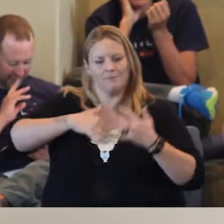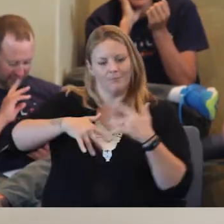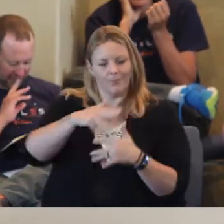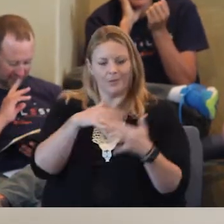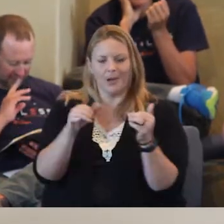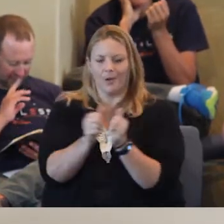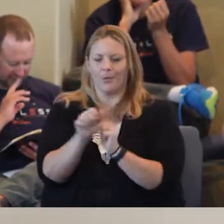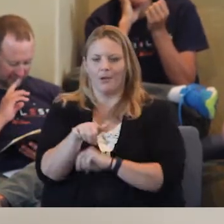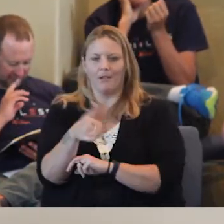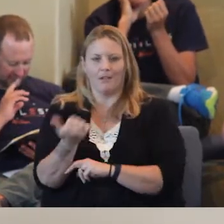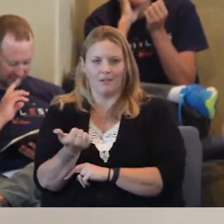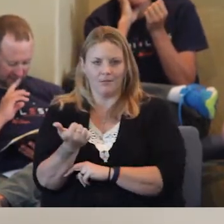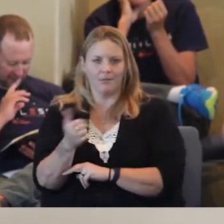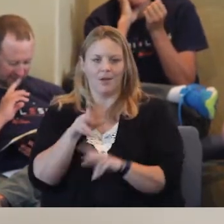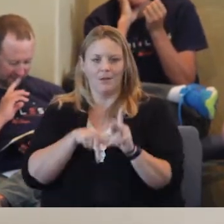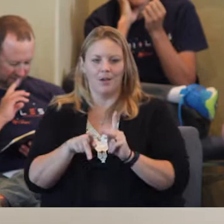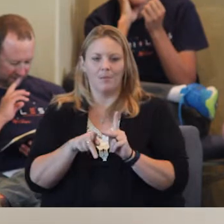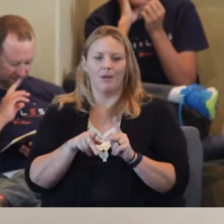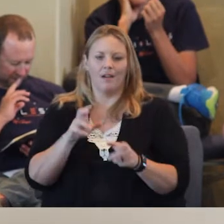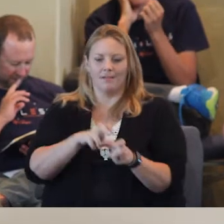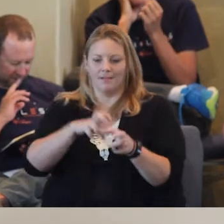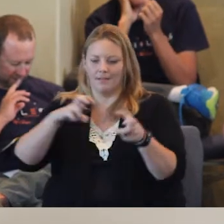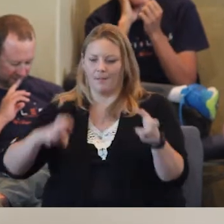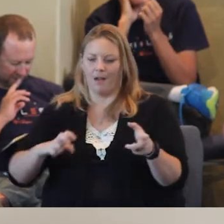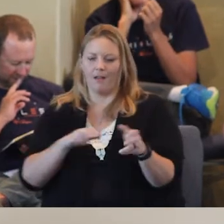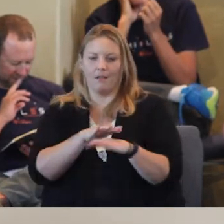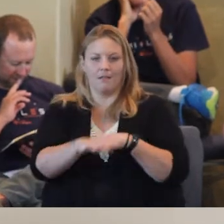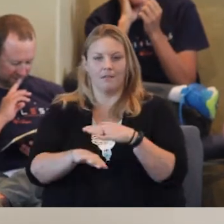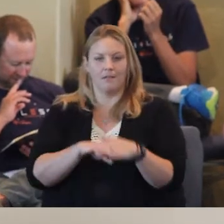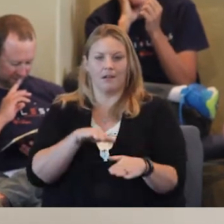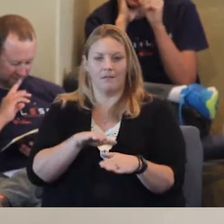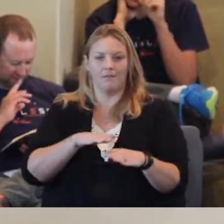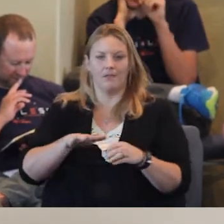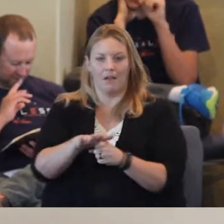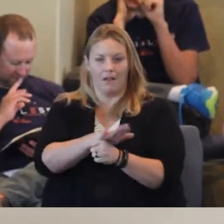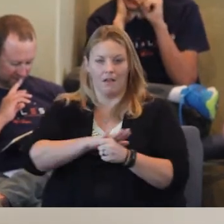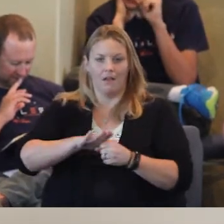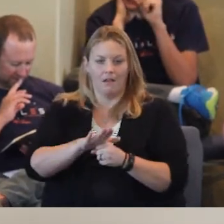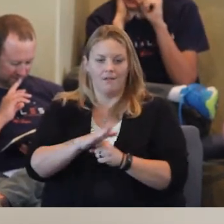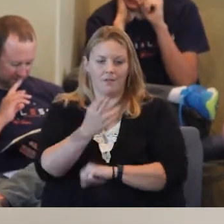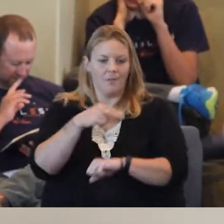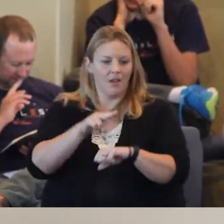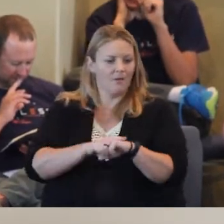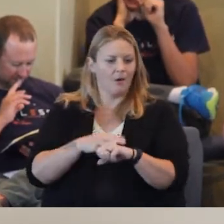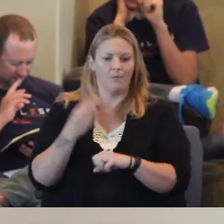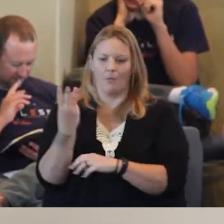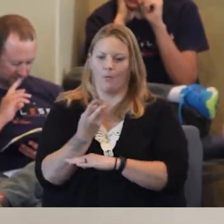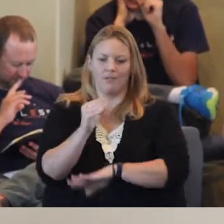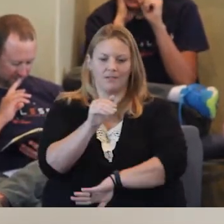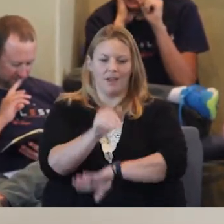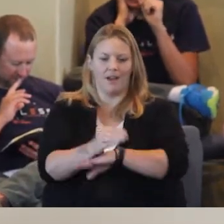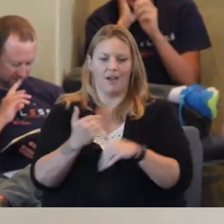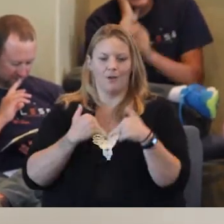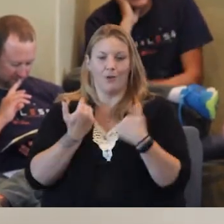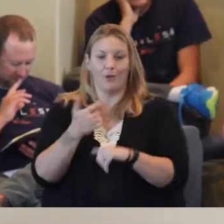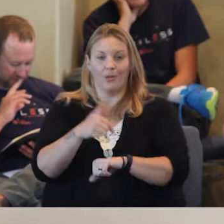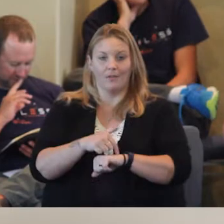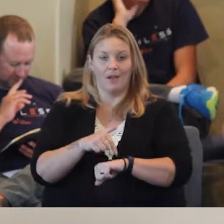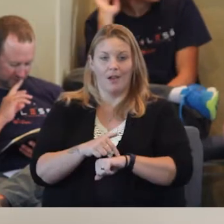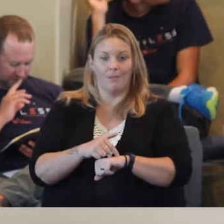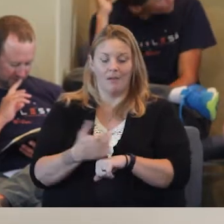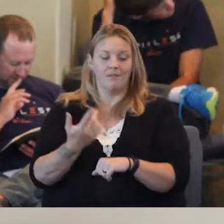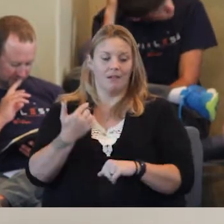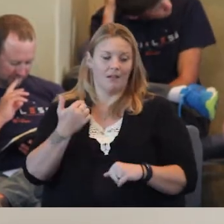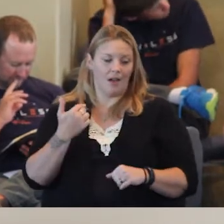them interact with others and to see them step out of their comfort zone from that normal Wednesday night youth